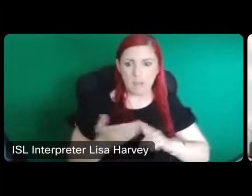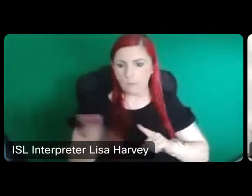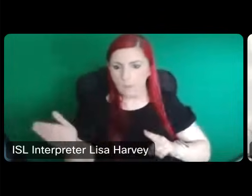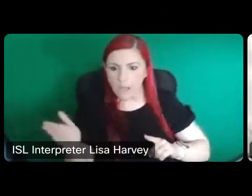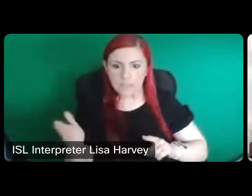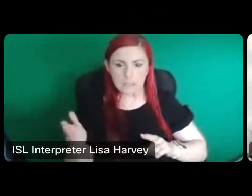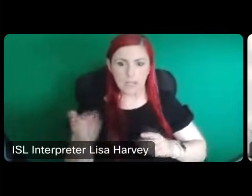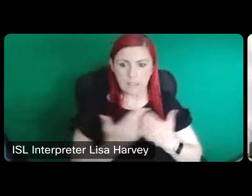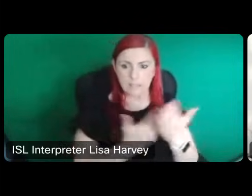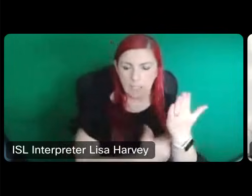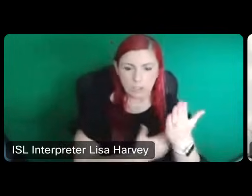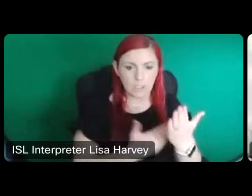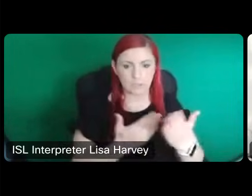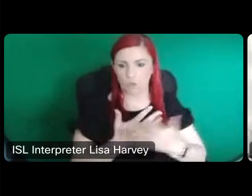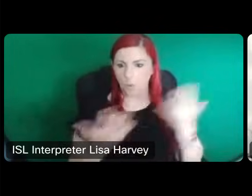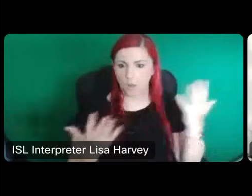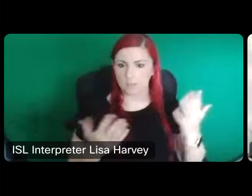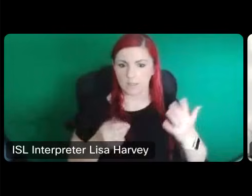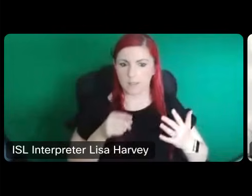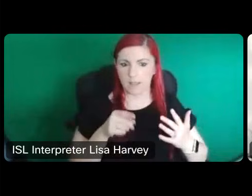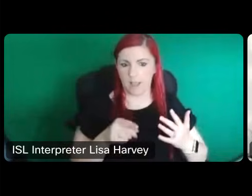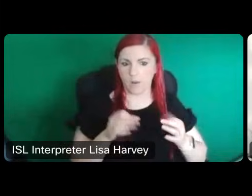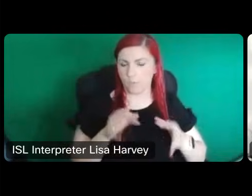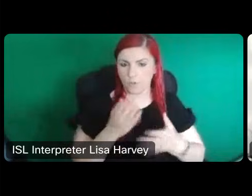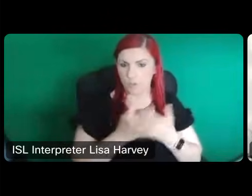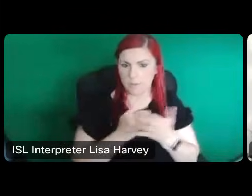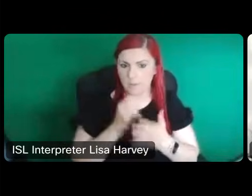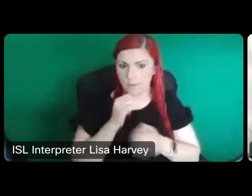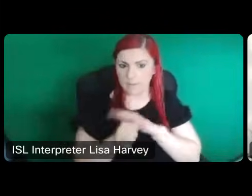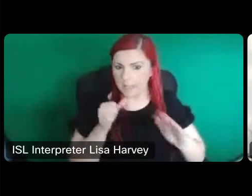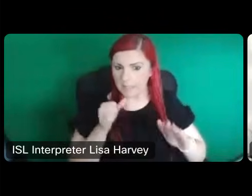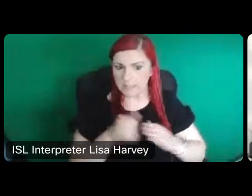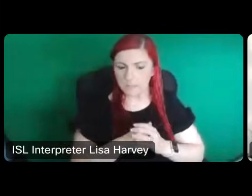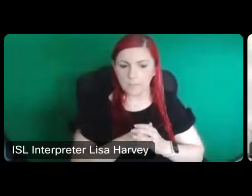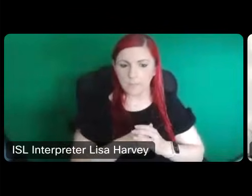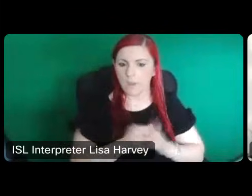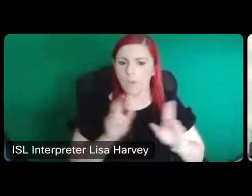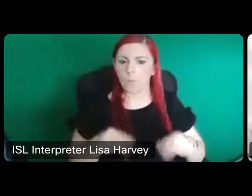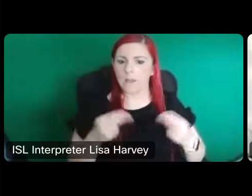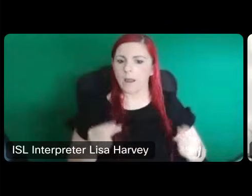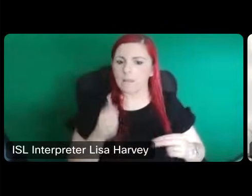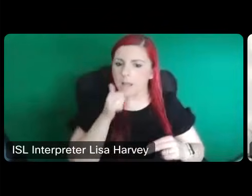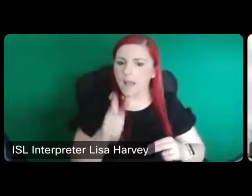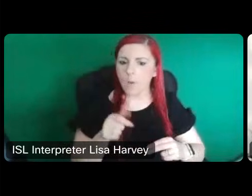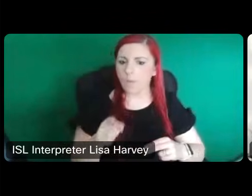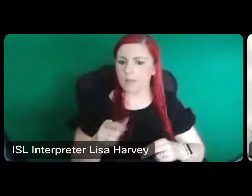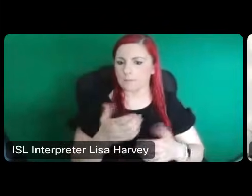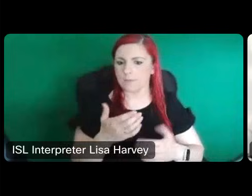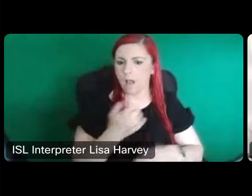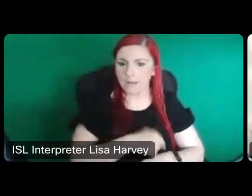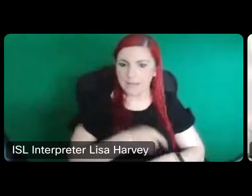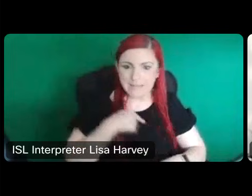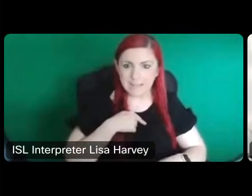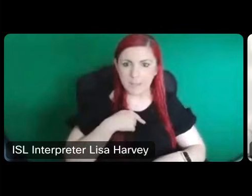lack of skills on how to conduct disclosure, and inconsistent guidance. We cannot allow honesty to be trapped by fear, lack